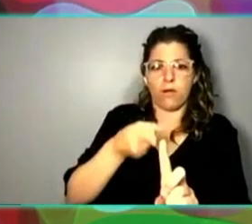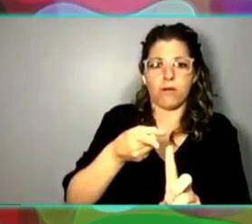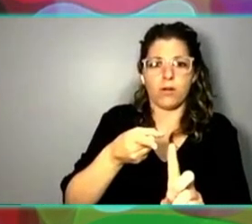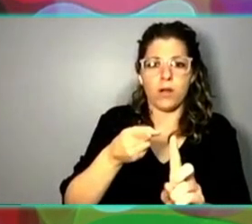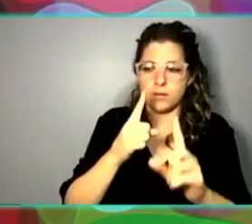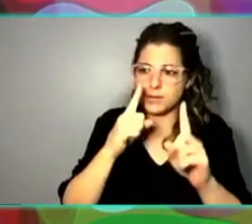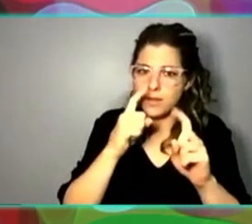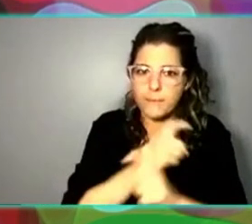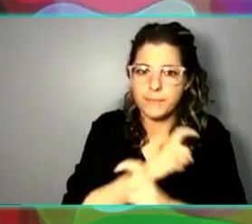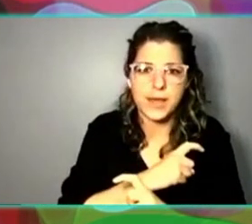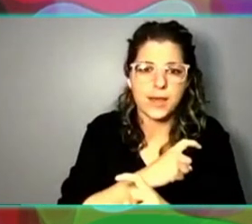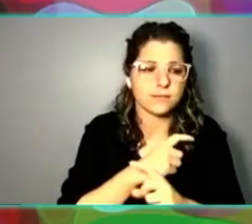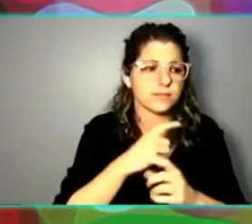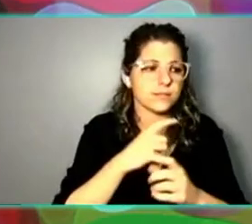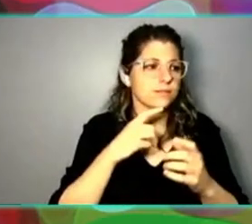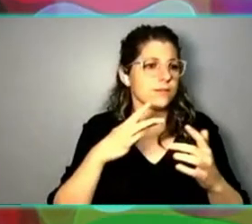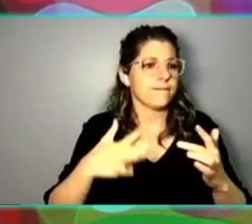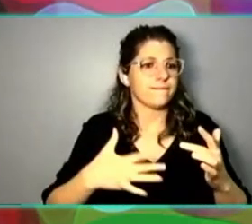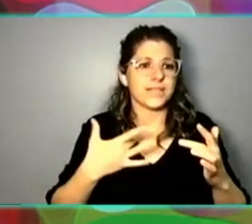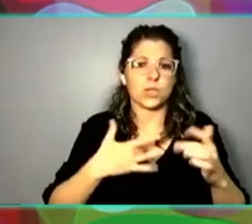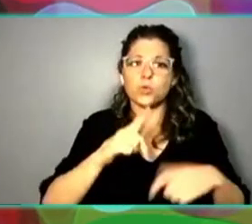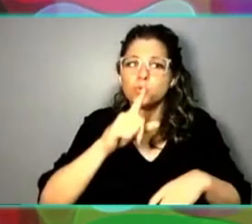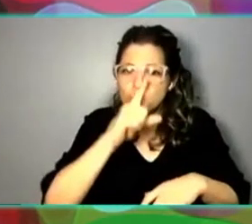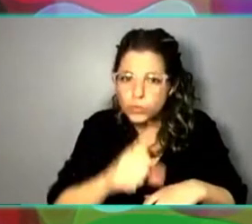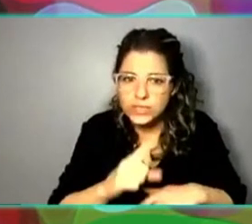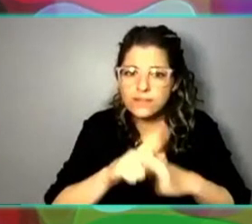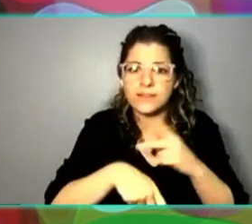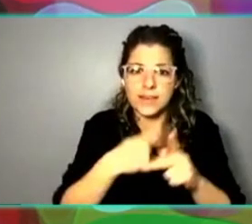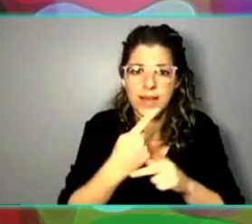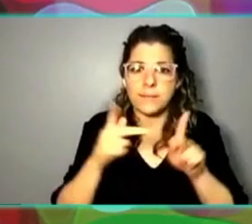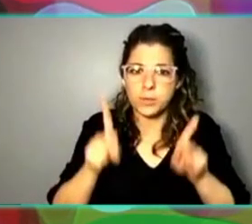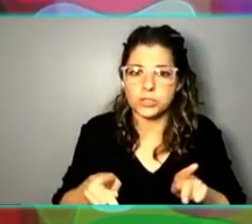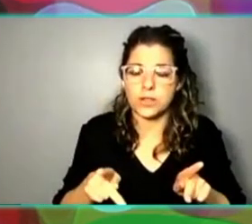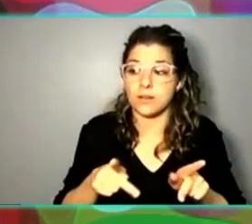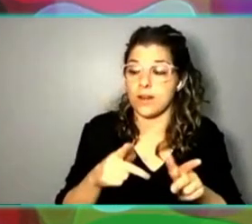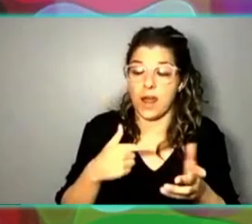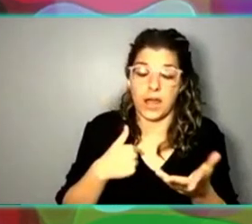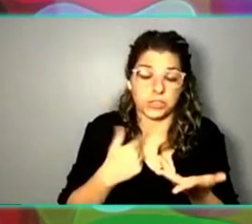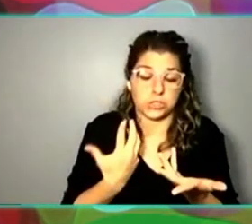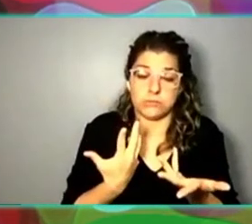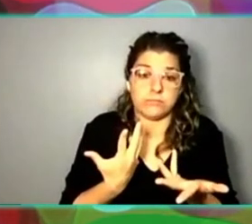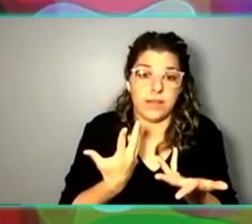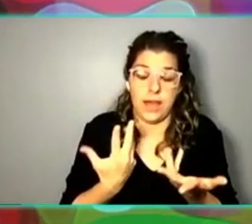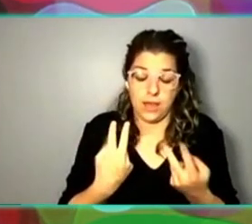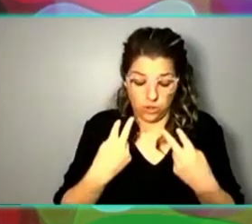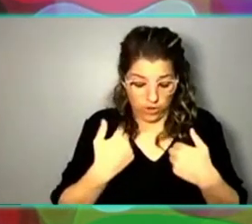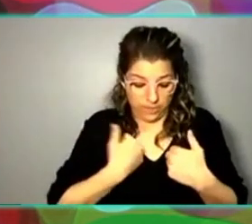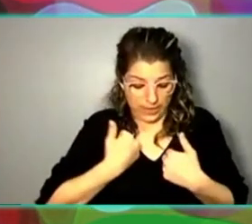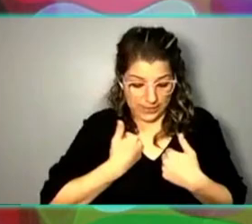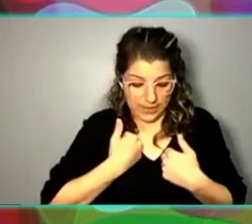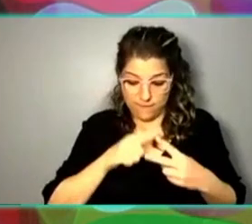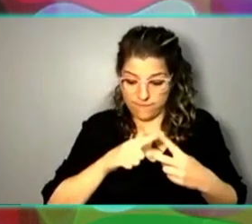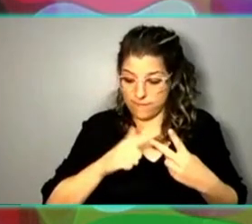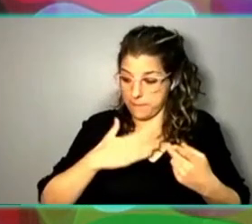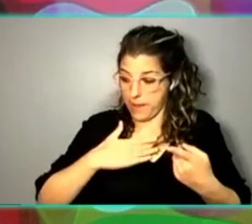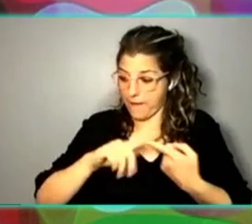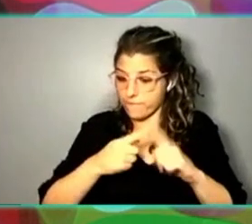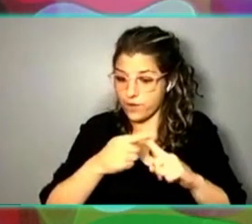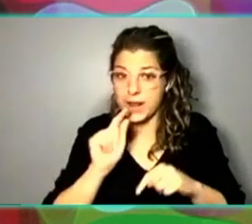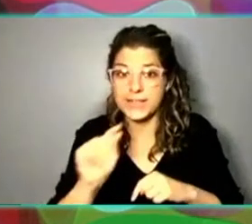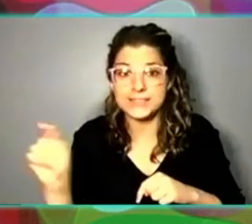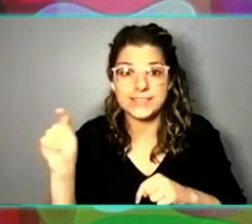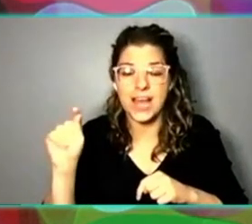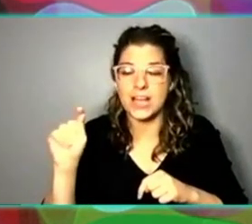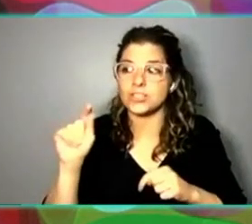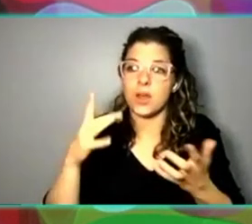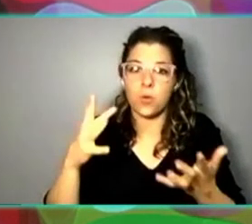complex, feel real kind of character. And with that, I just look at myself, I look at my friends. I just